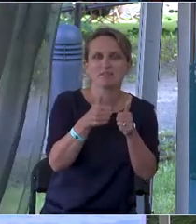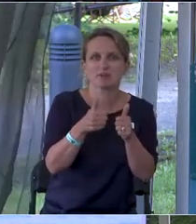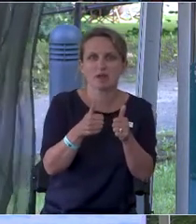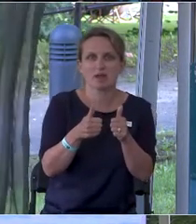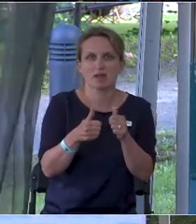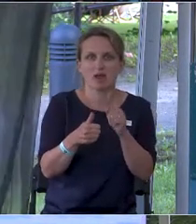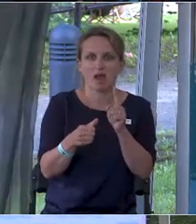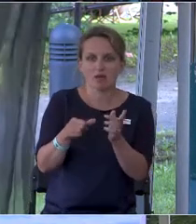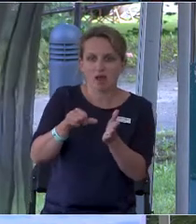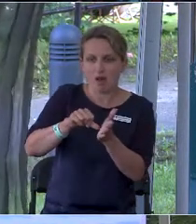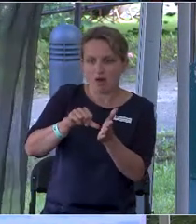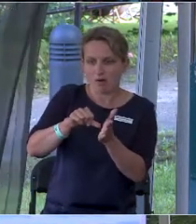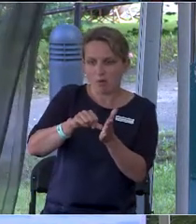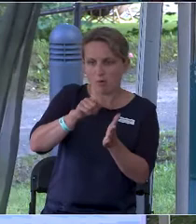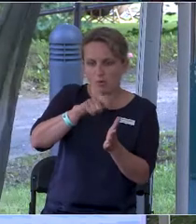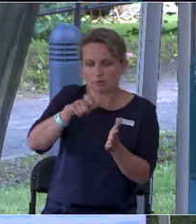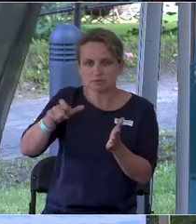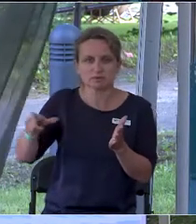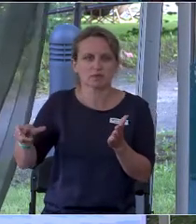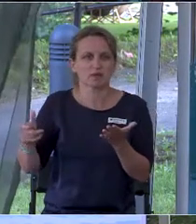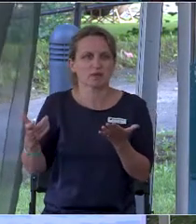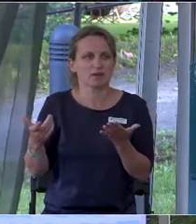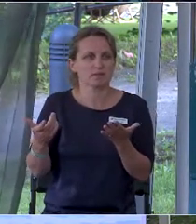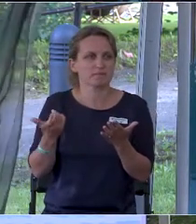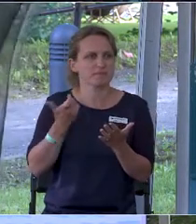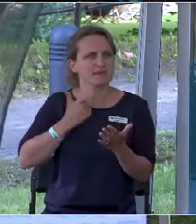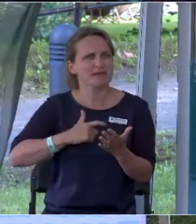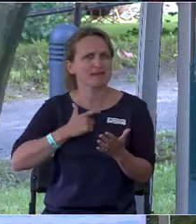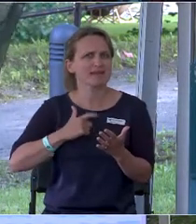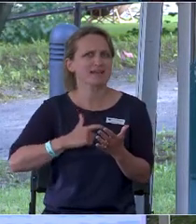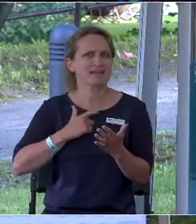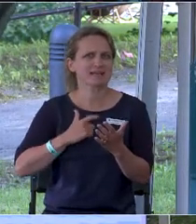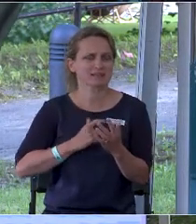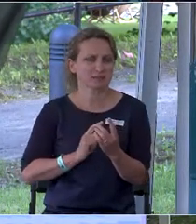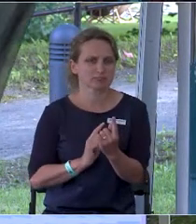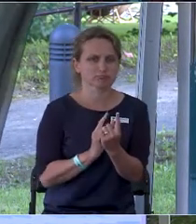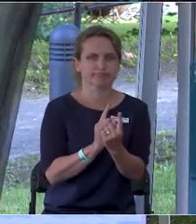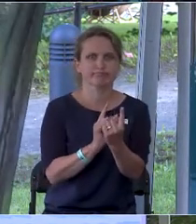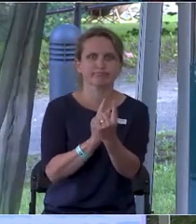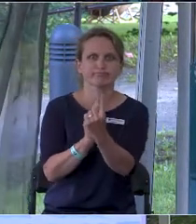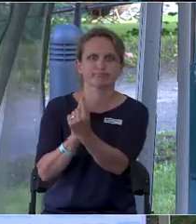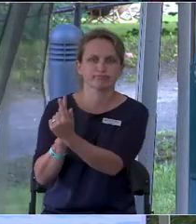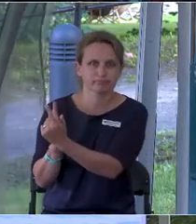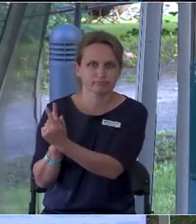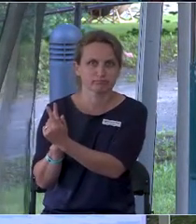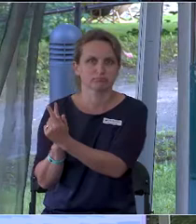the participation and by a sort of personal approach or a personal sort of